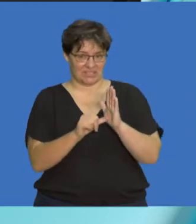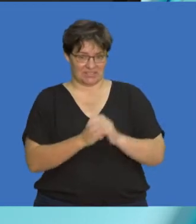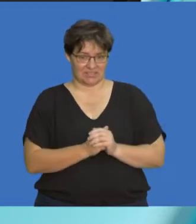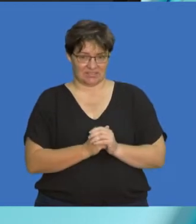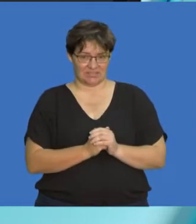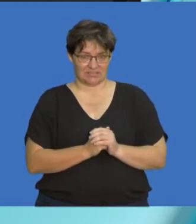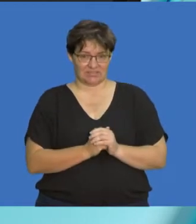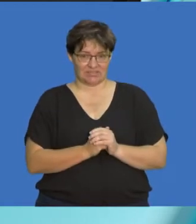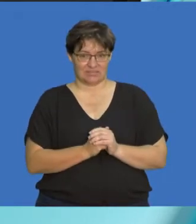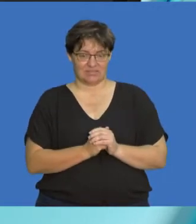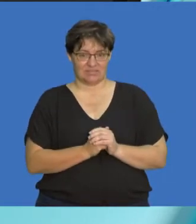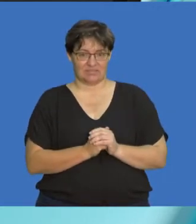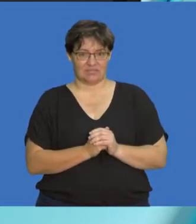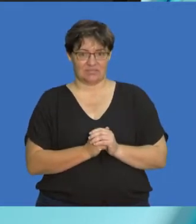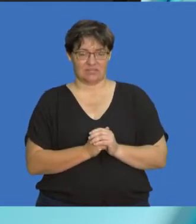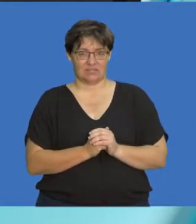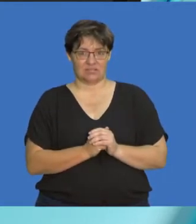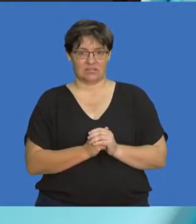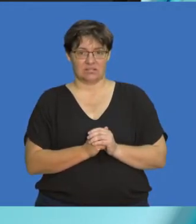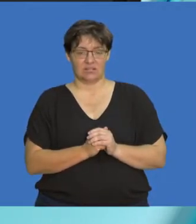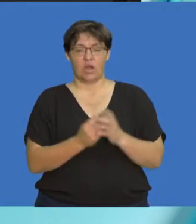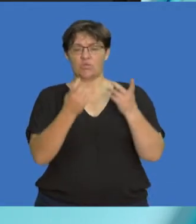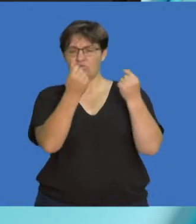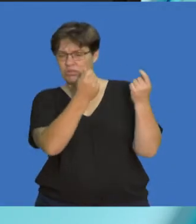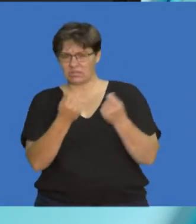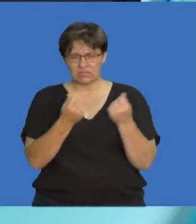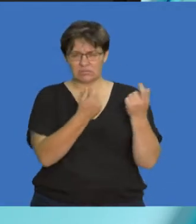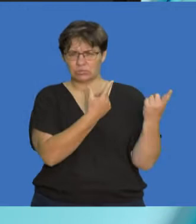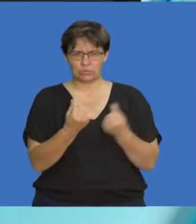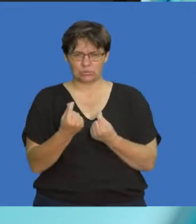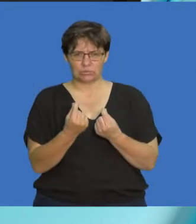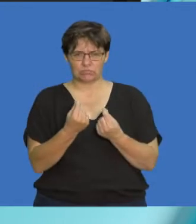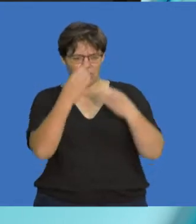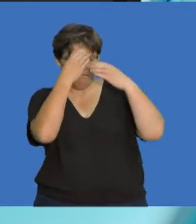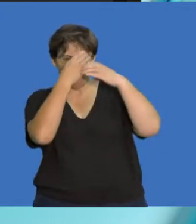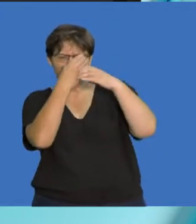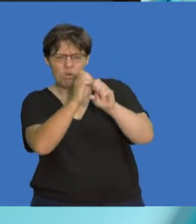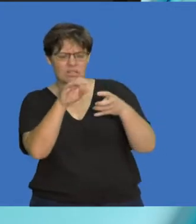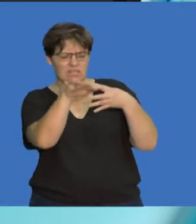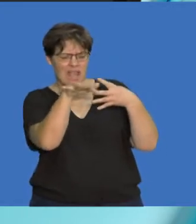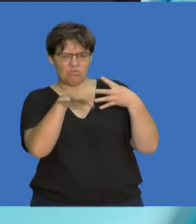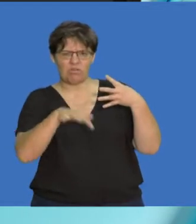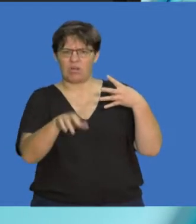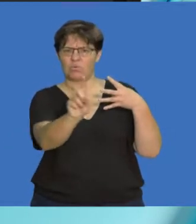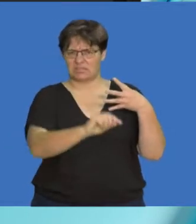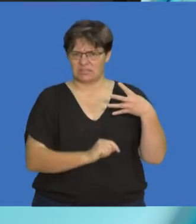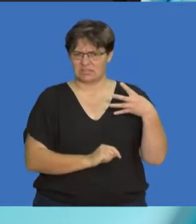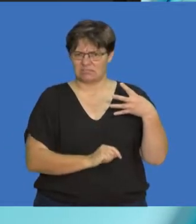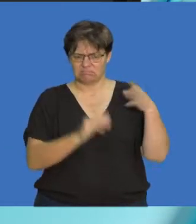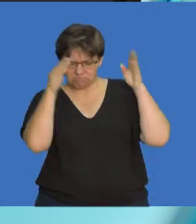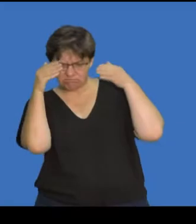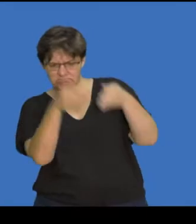Then, when we're doing this costing, what will our focus areas be? What will we concentrate